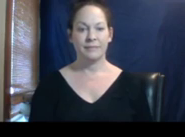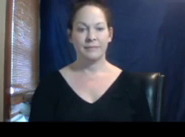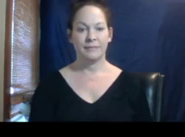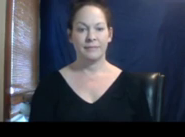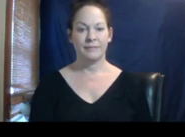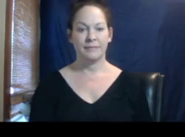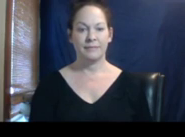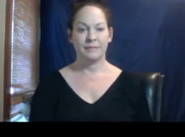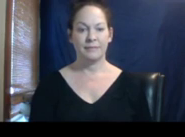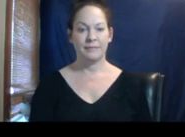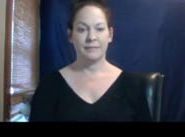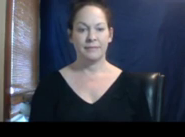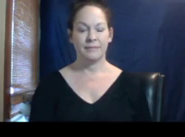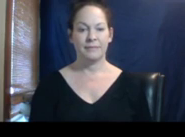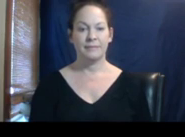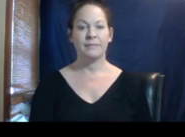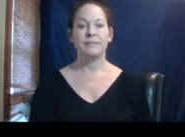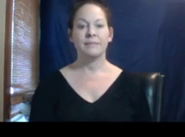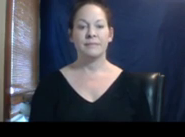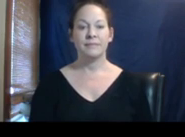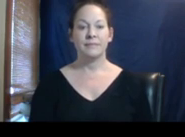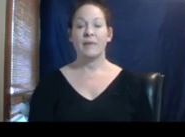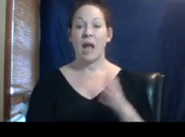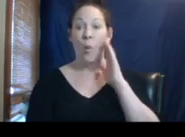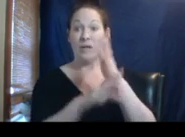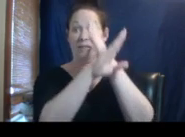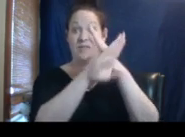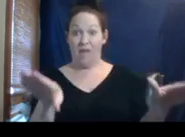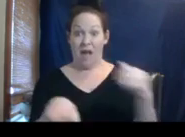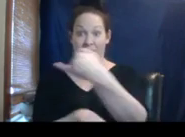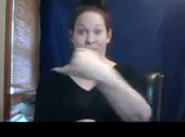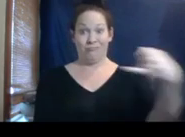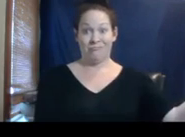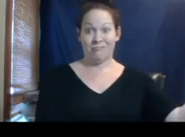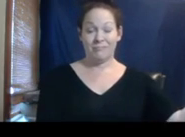plus 1. And I'm going to divide it by